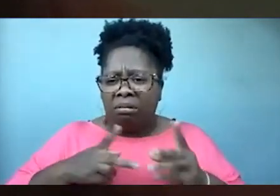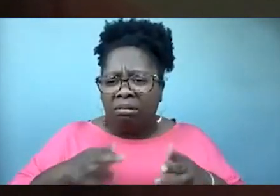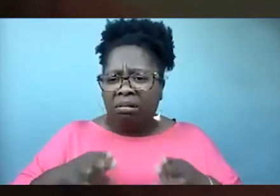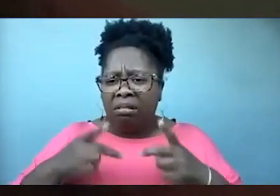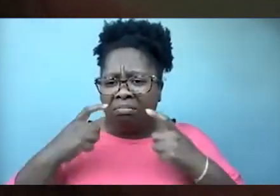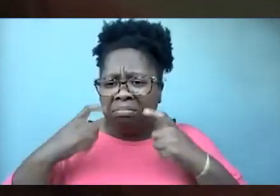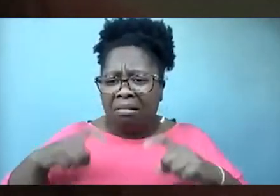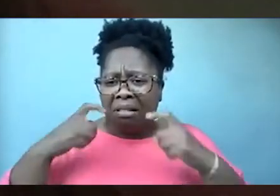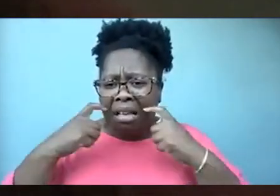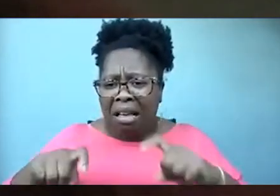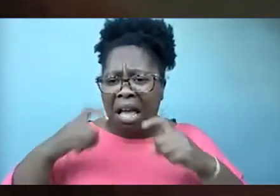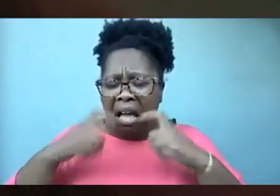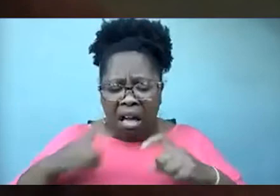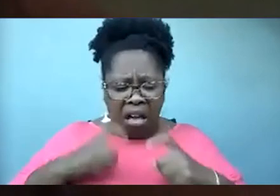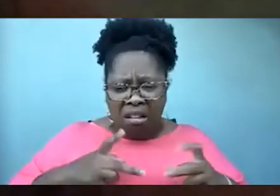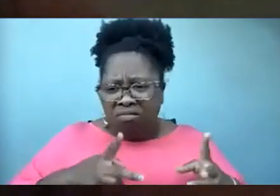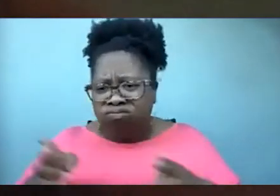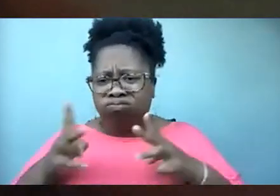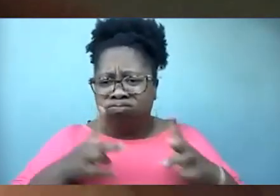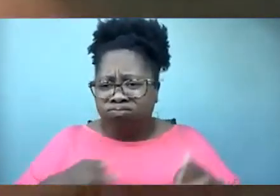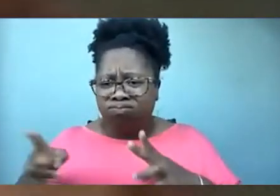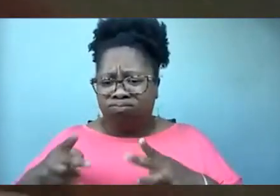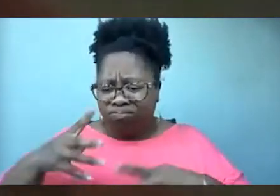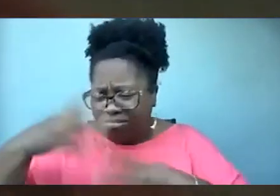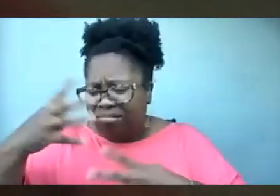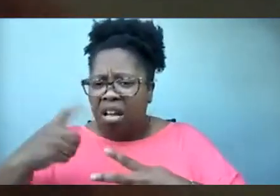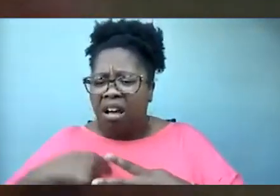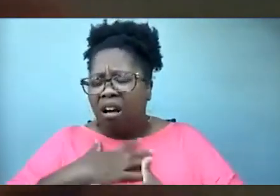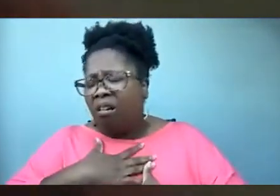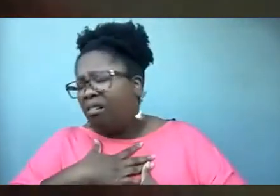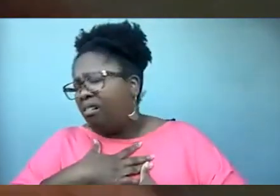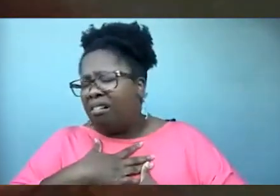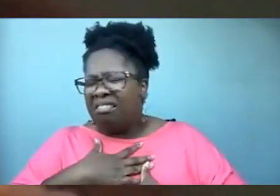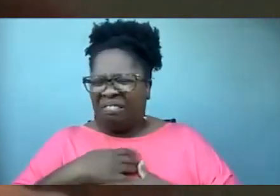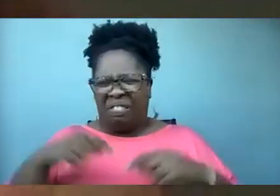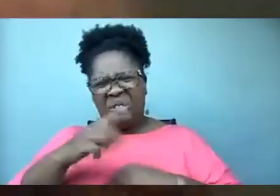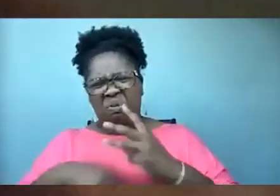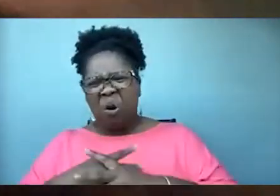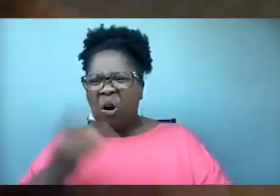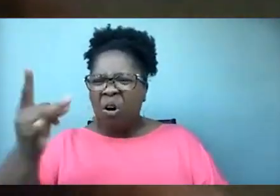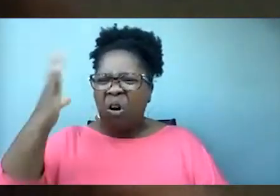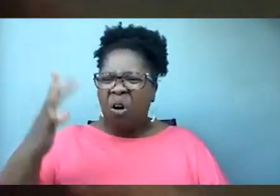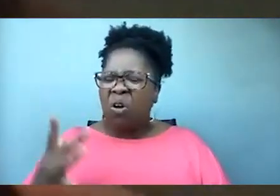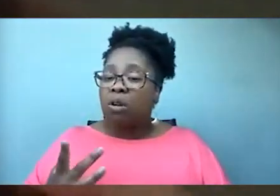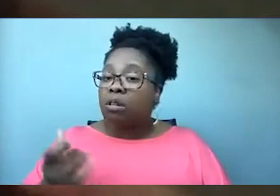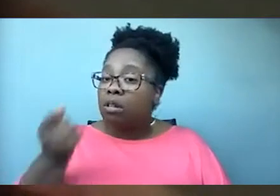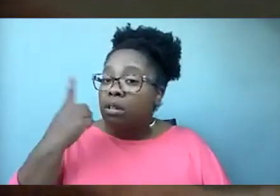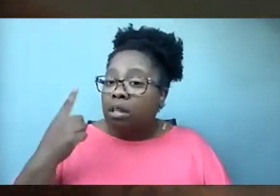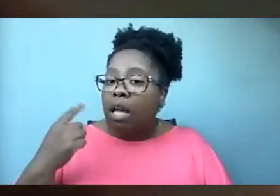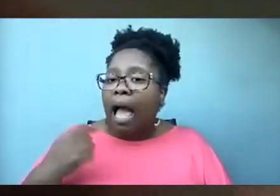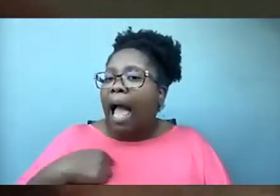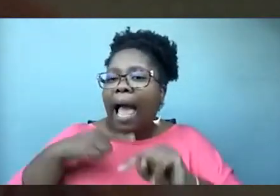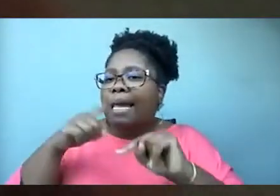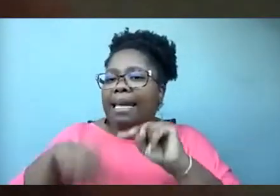notwithstanding the fact that I never, ever was able to grow a pea in a milk carton that was cut in half with soil in it, never, ever did it grow,